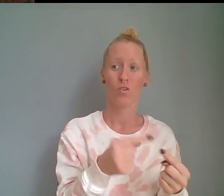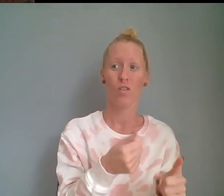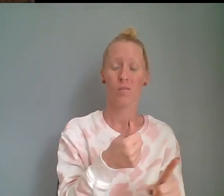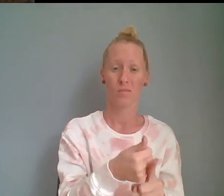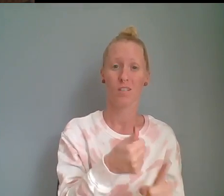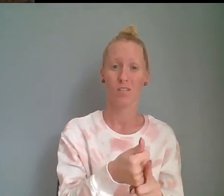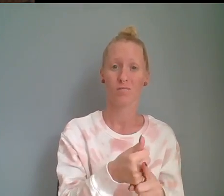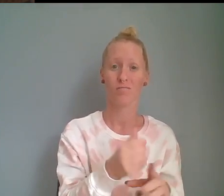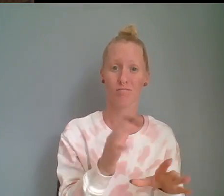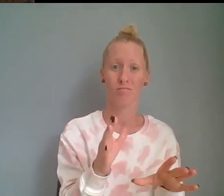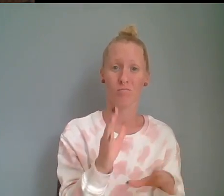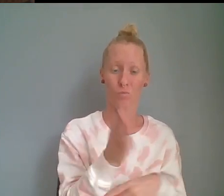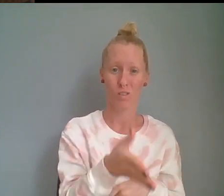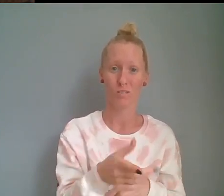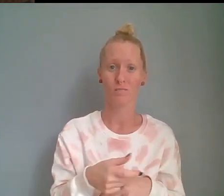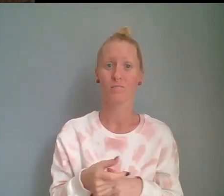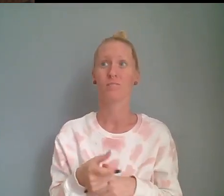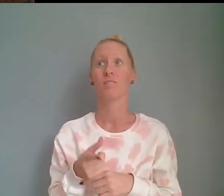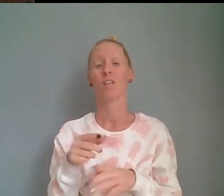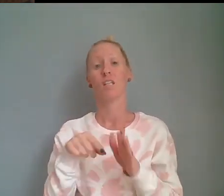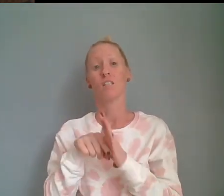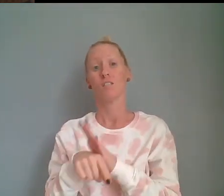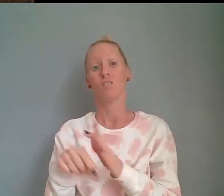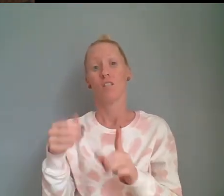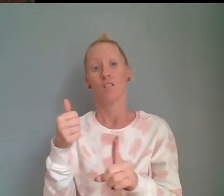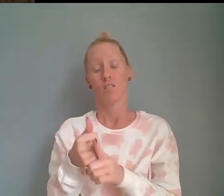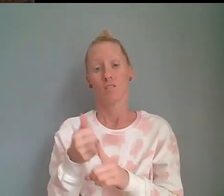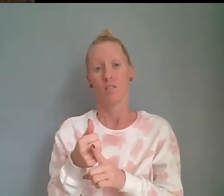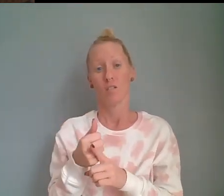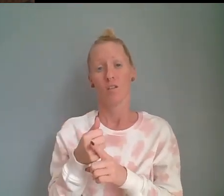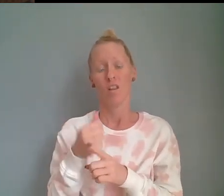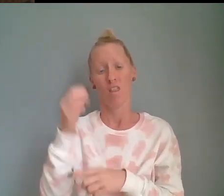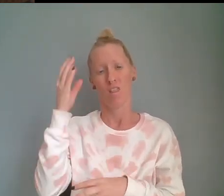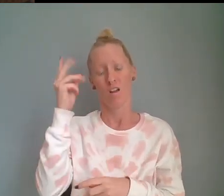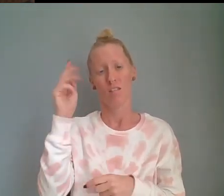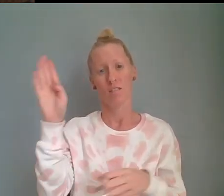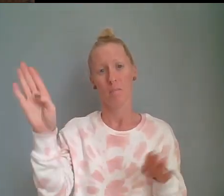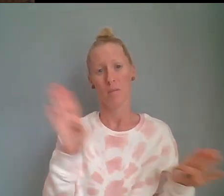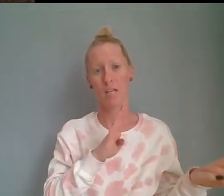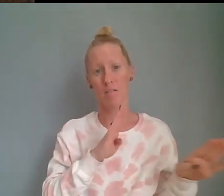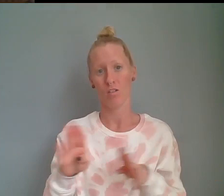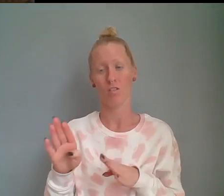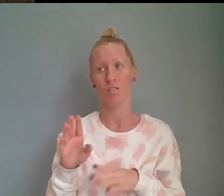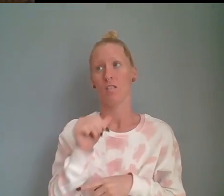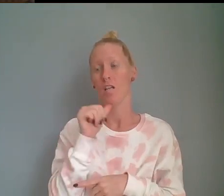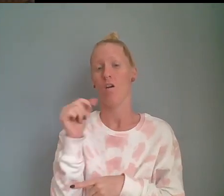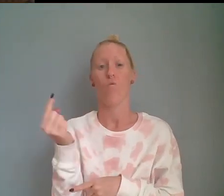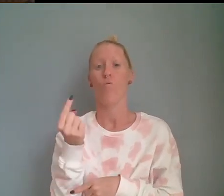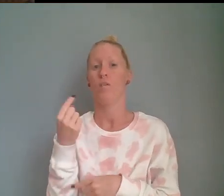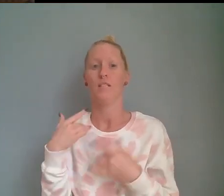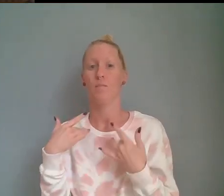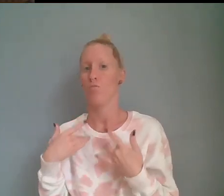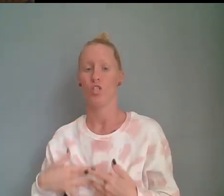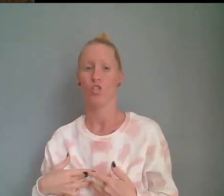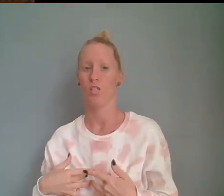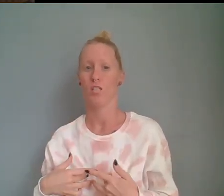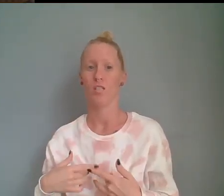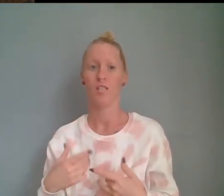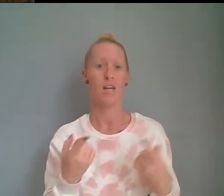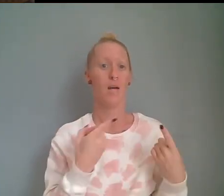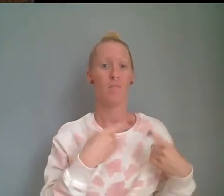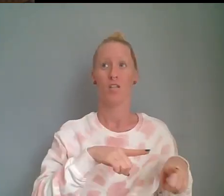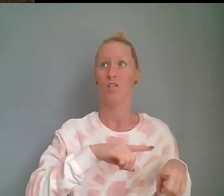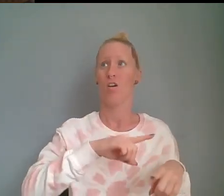it should be said that suicidal thoughts and behavior don't only happen in depression. They actually happen in